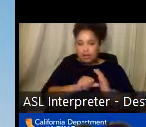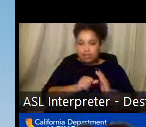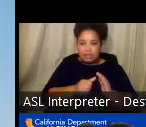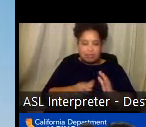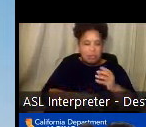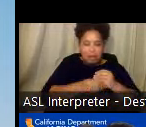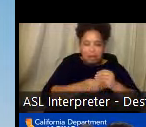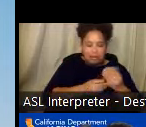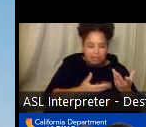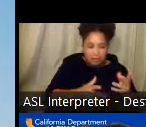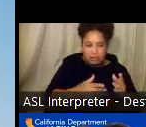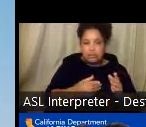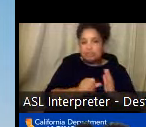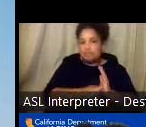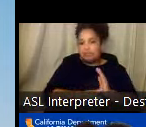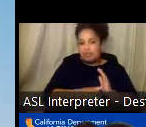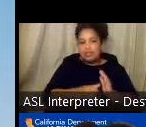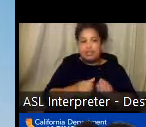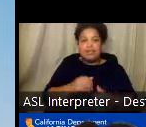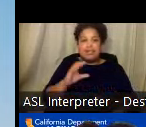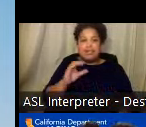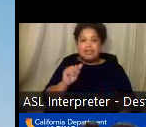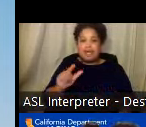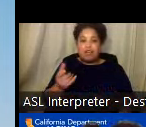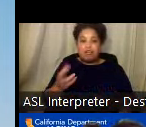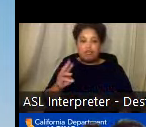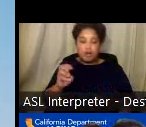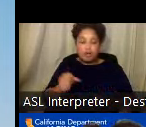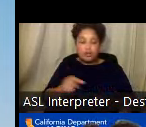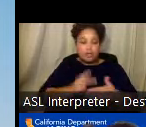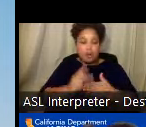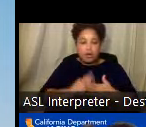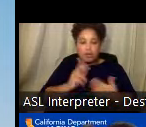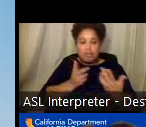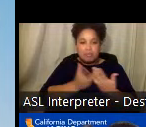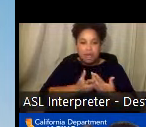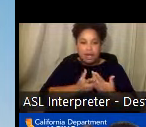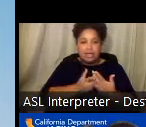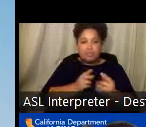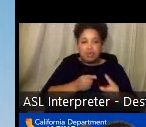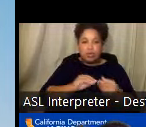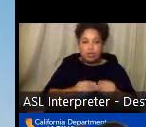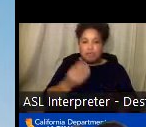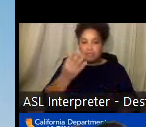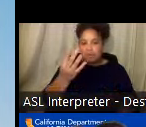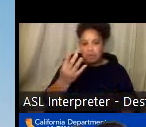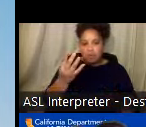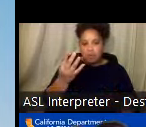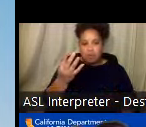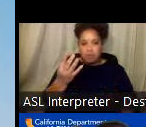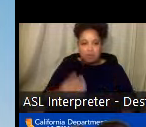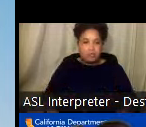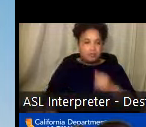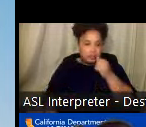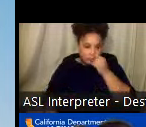that. Just point out that the Cal Grows program, it fits into that goal for caregiving networks and